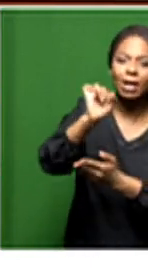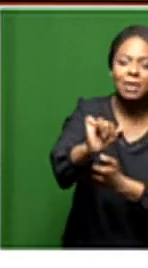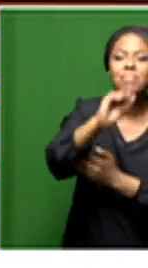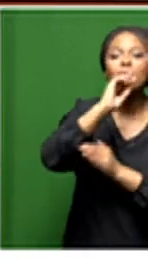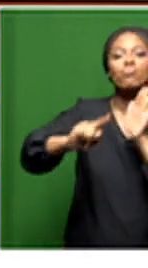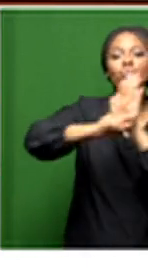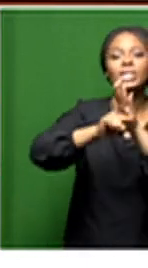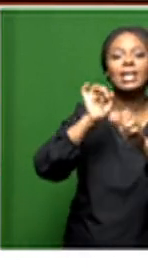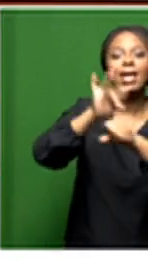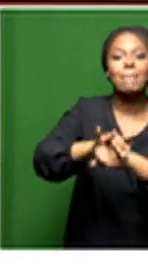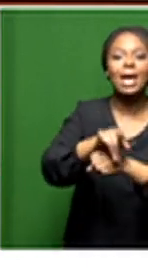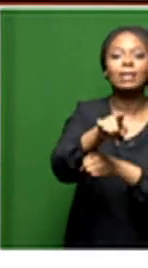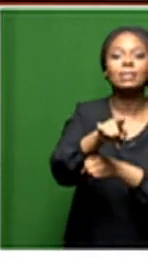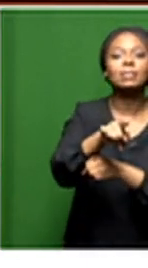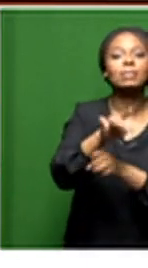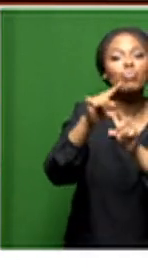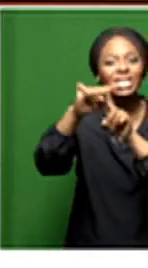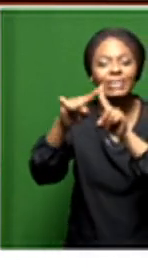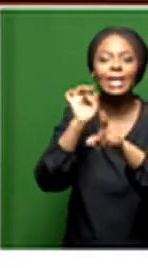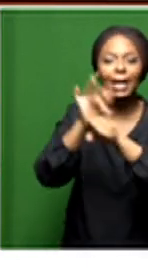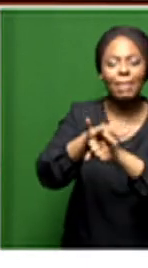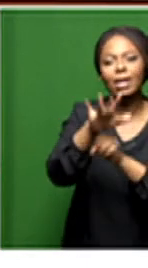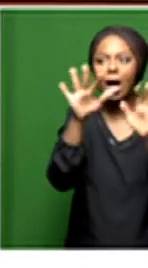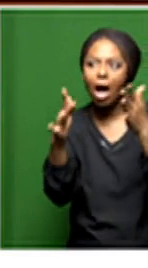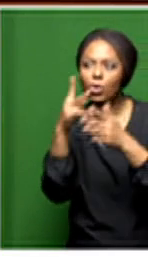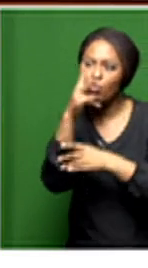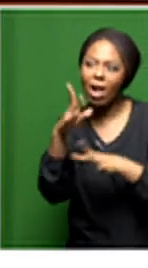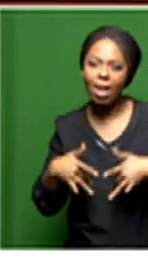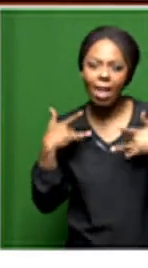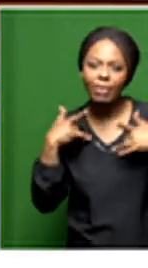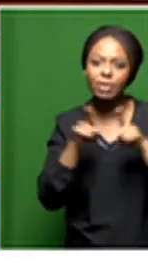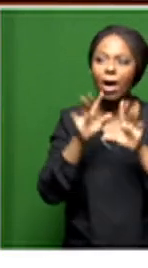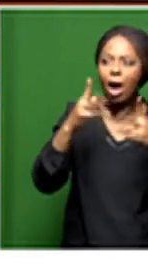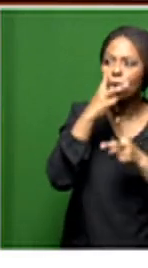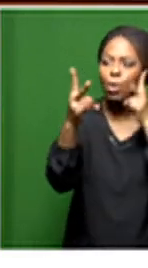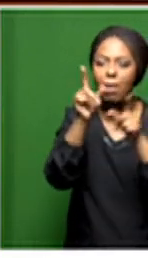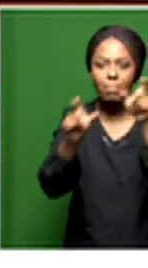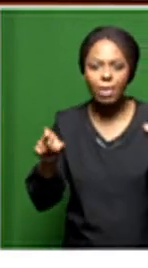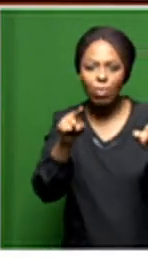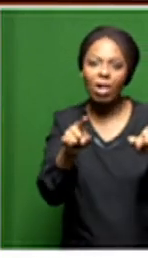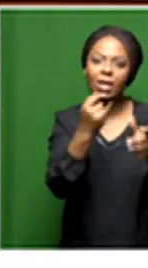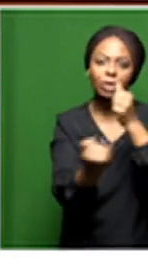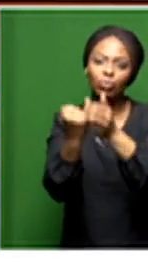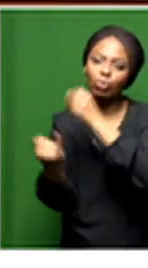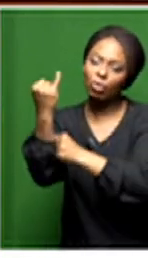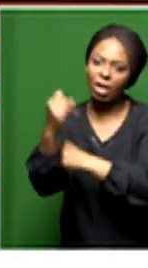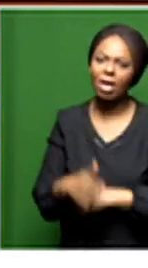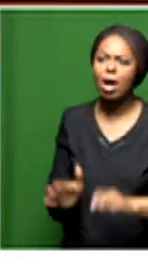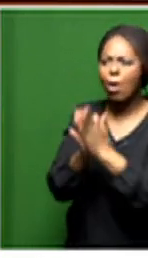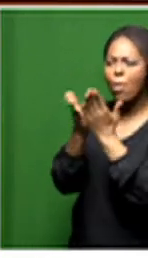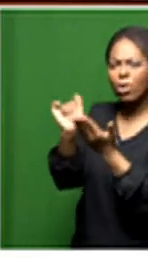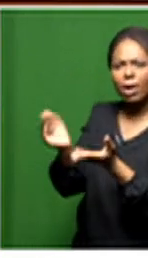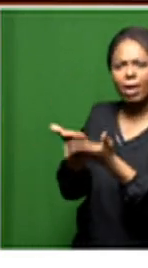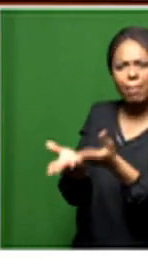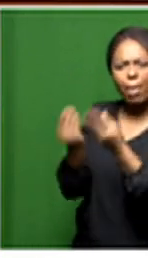positive impact on how you view life and how you view people and the kind of influence that you have on other people. So where do we get a copy of this